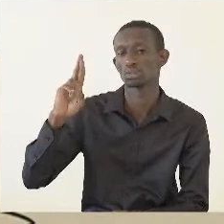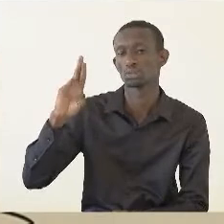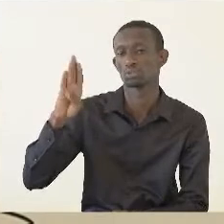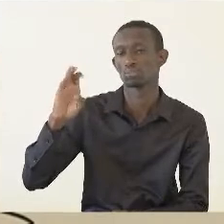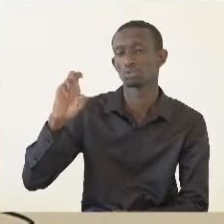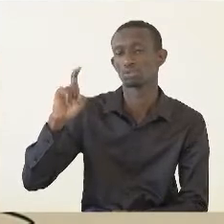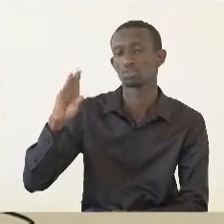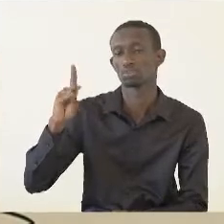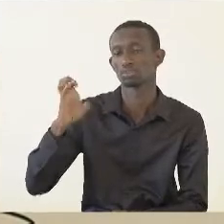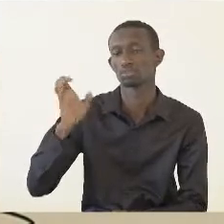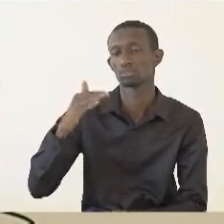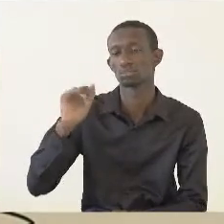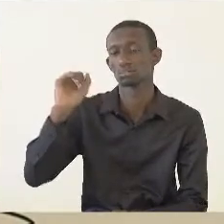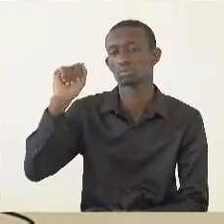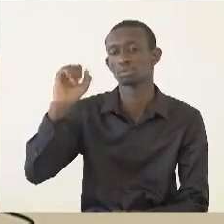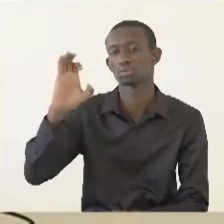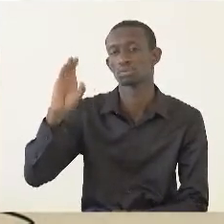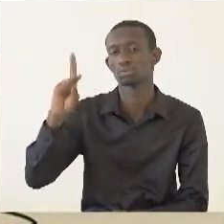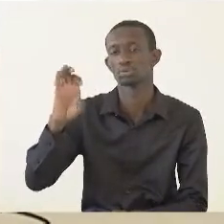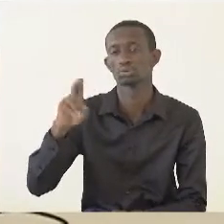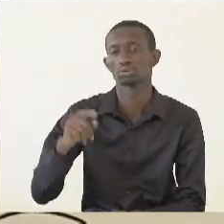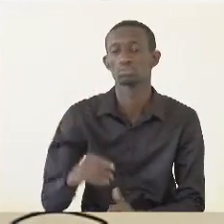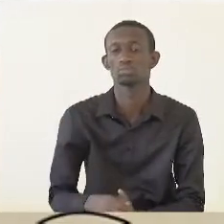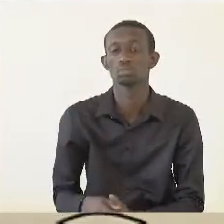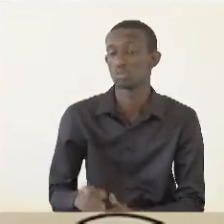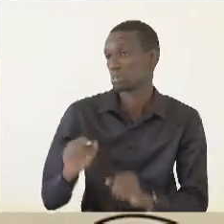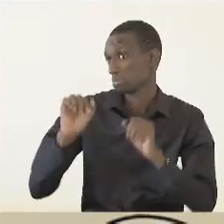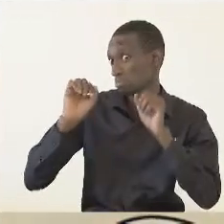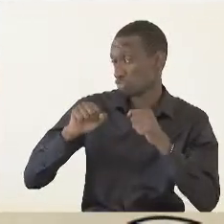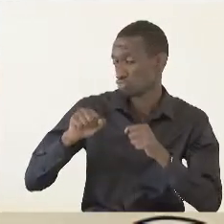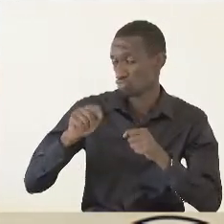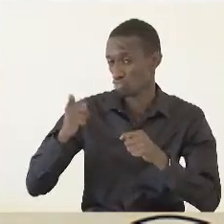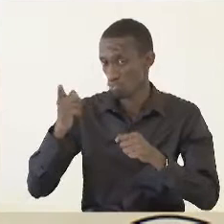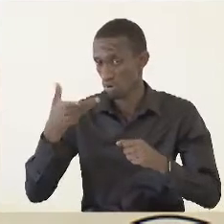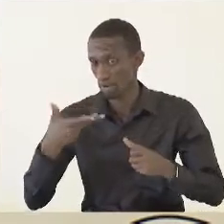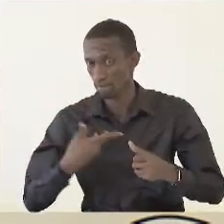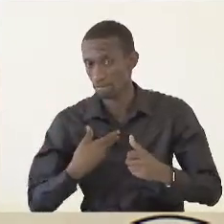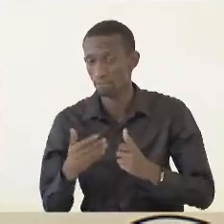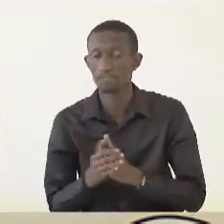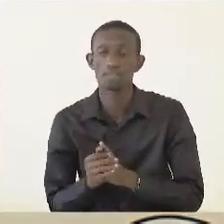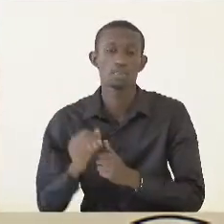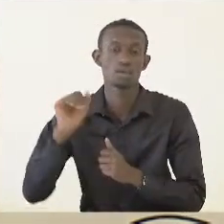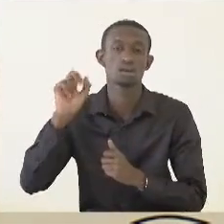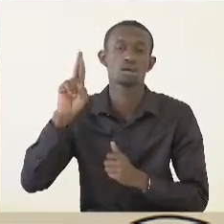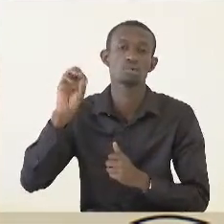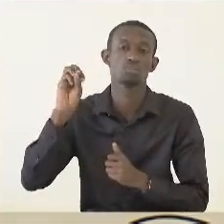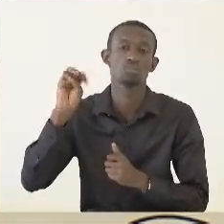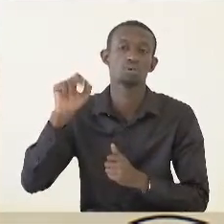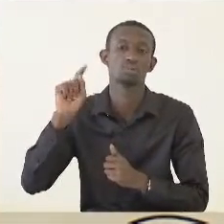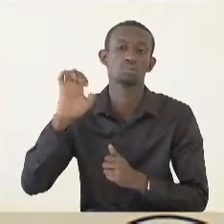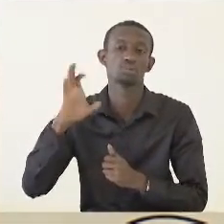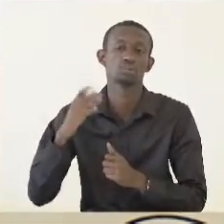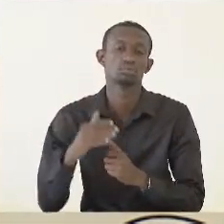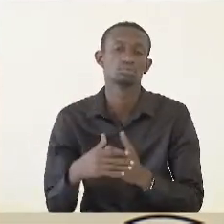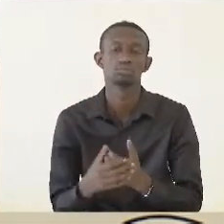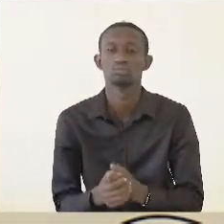dicarboxylic acid. Much as you may have some of the aromatic compound, the aromatic carboxylic acids, you may